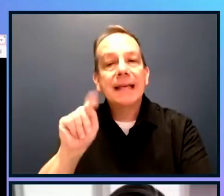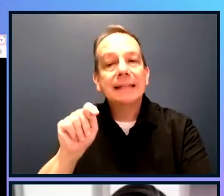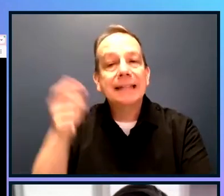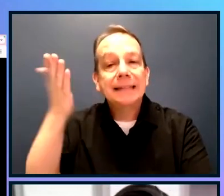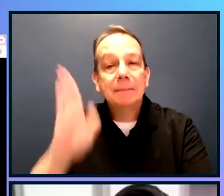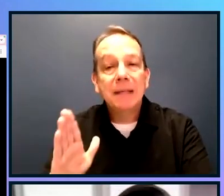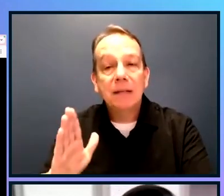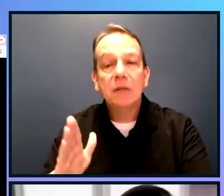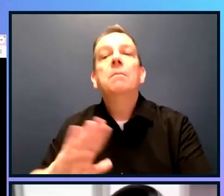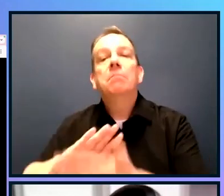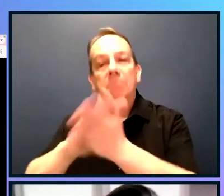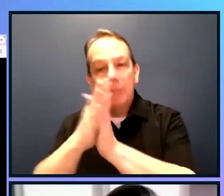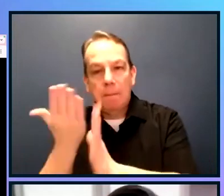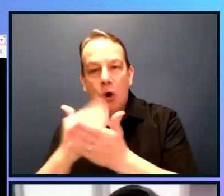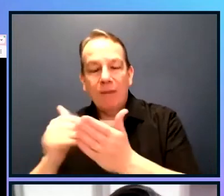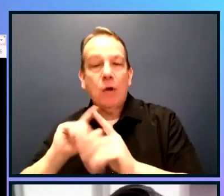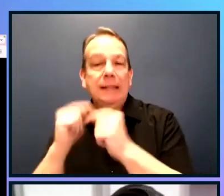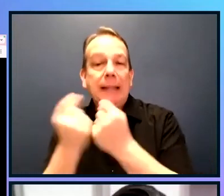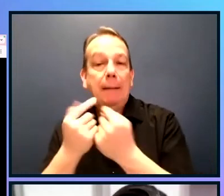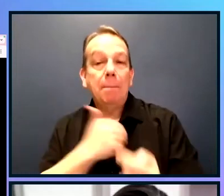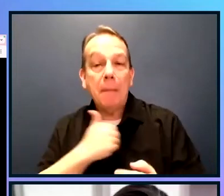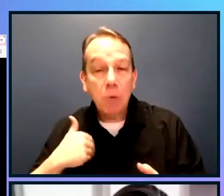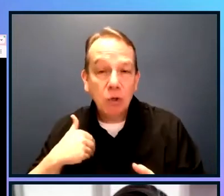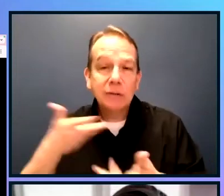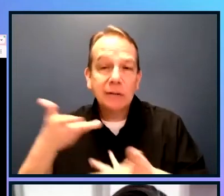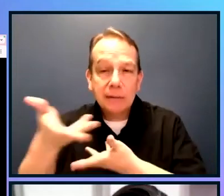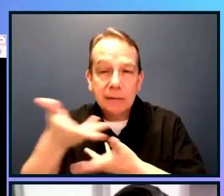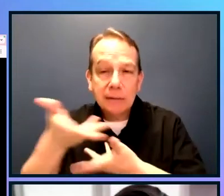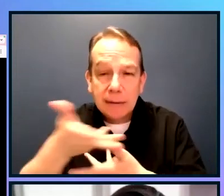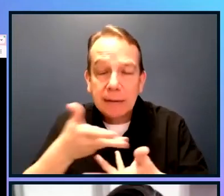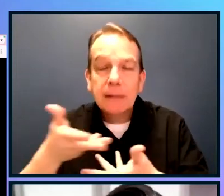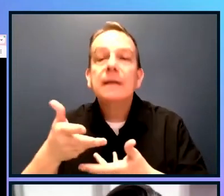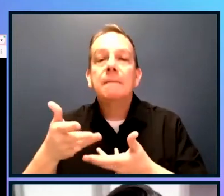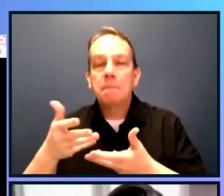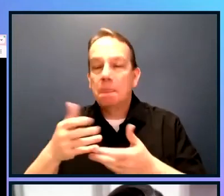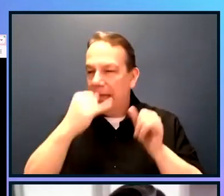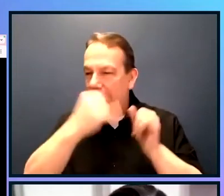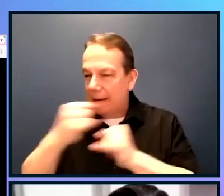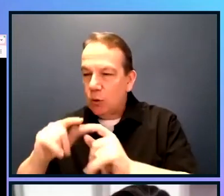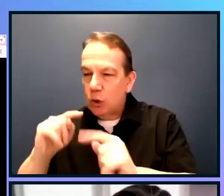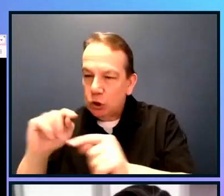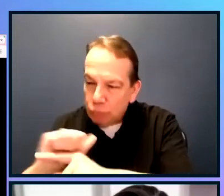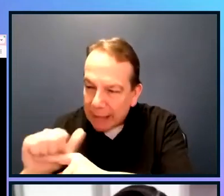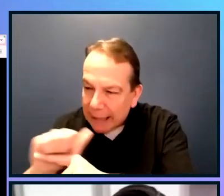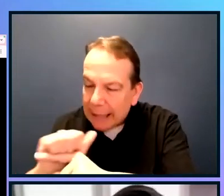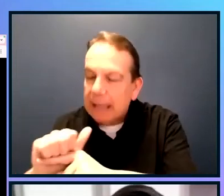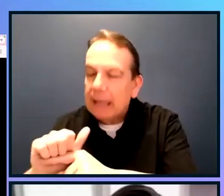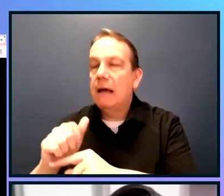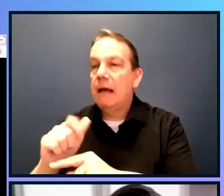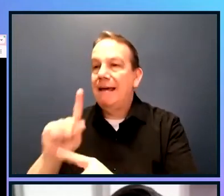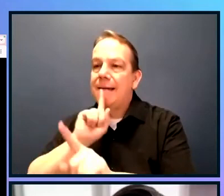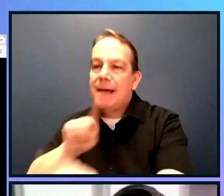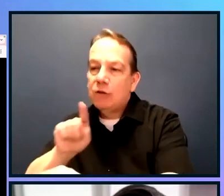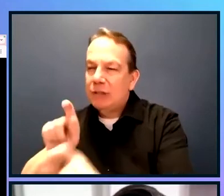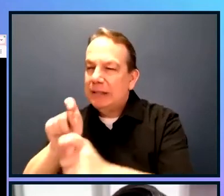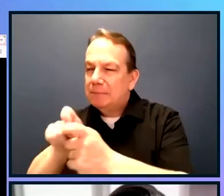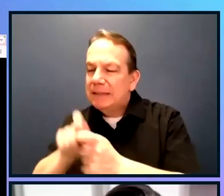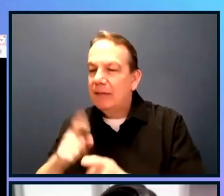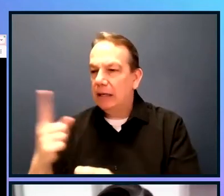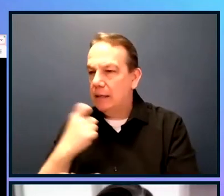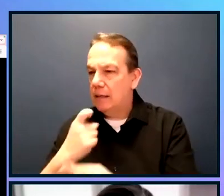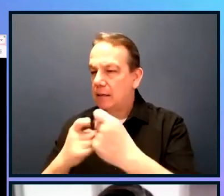team members, to provide more detailed training and to answer more specific questions about assistive